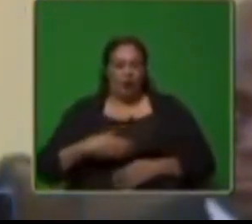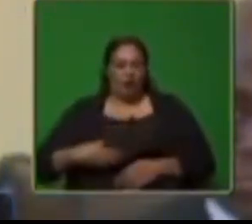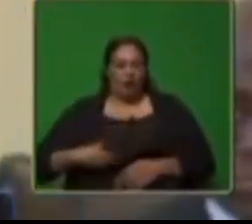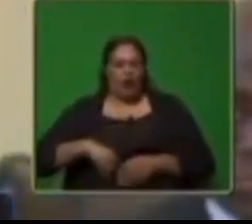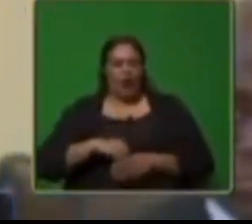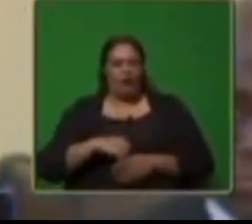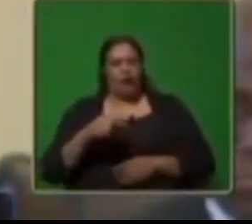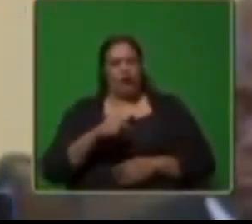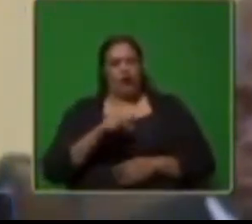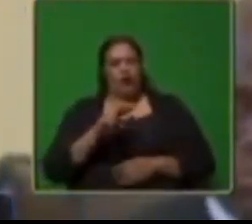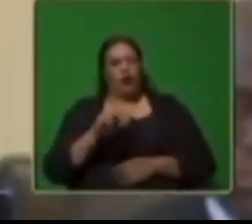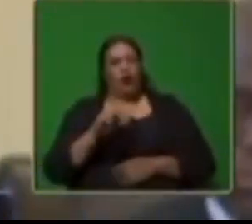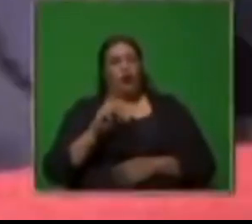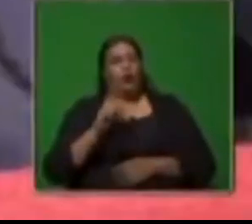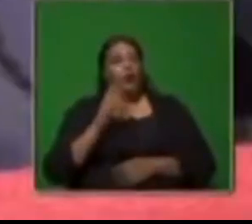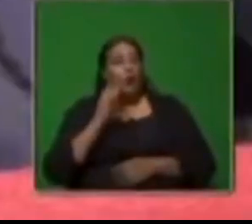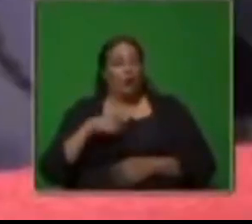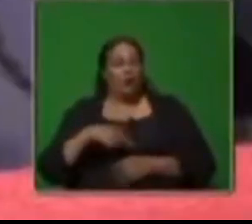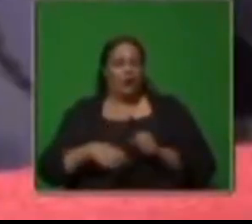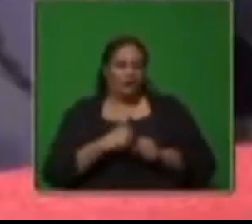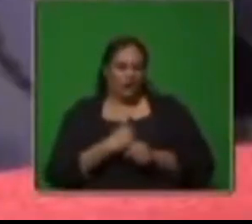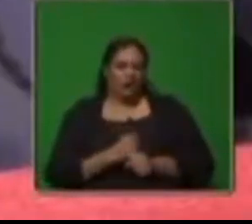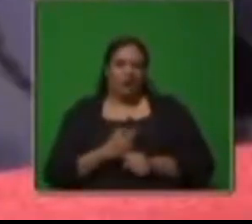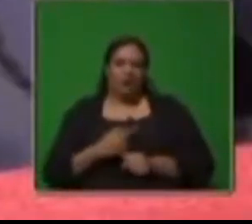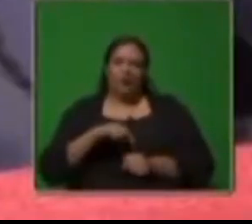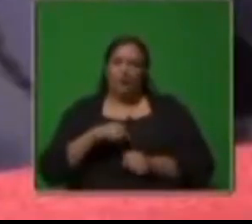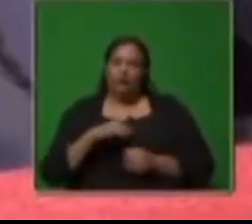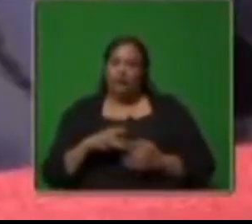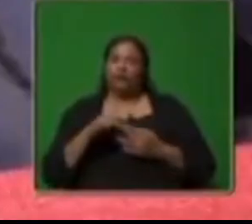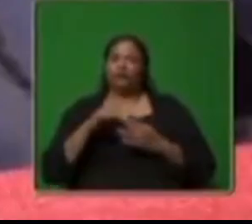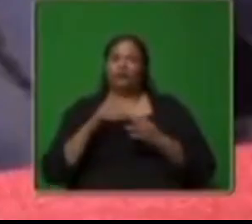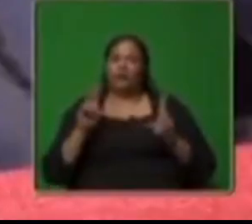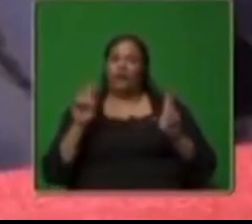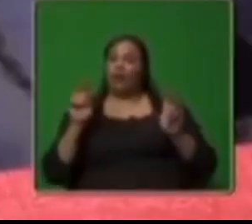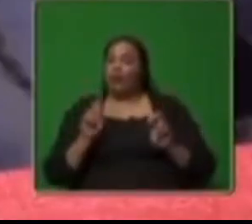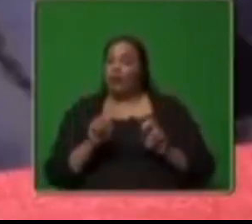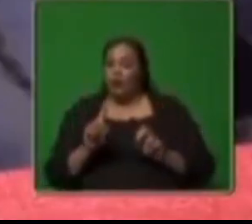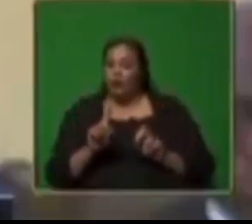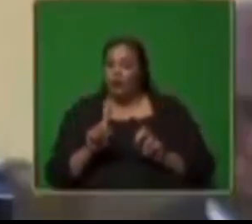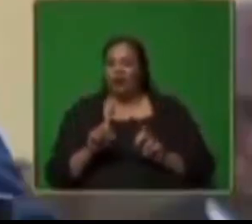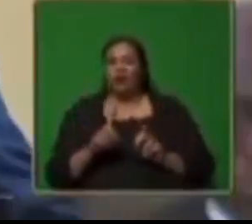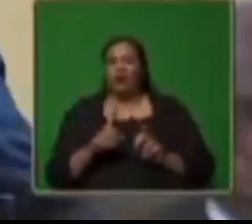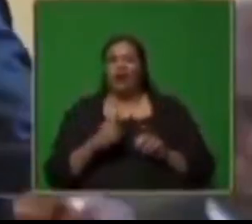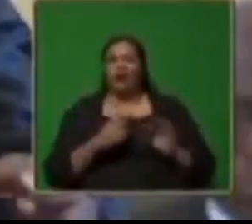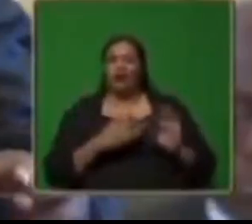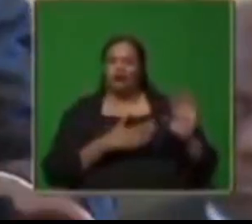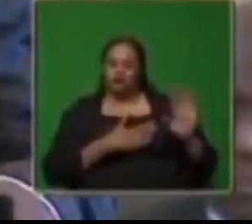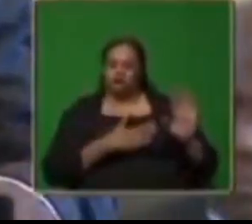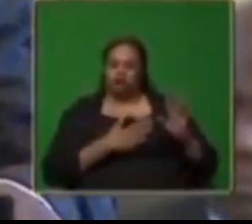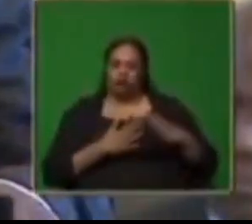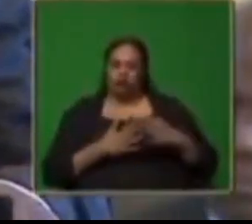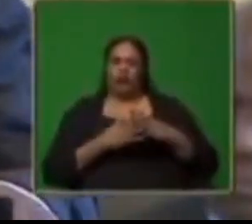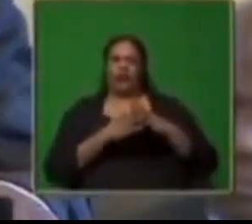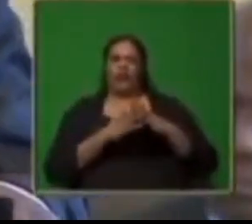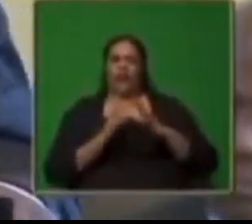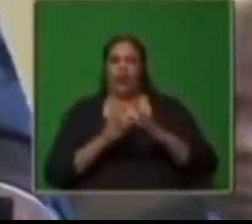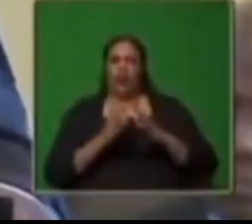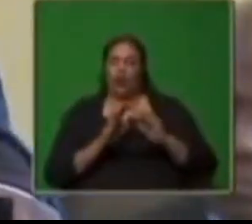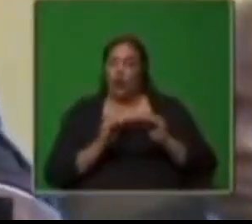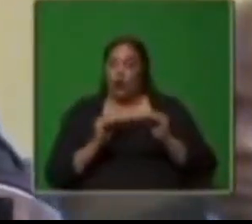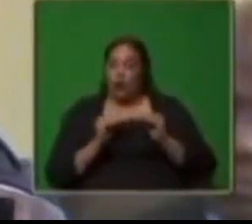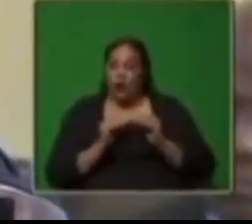of the G20 this year. Not that much to say. We have chosen the theme of solidarity,